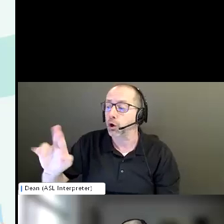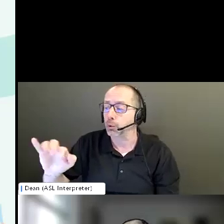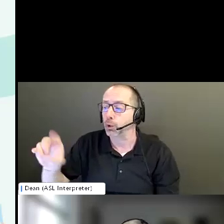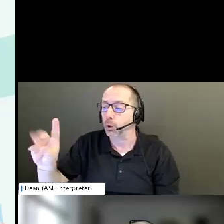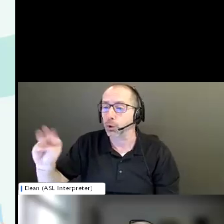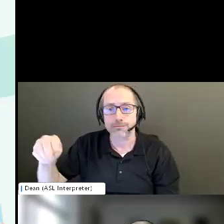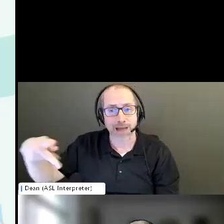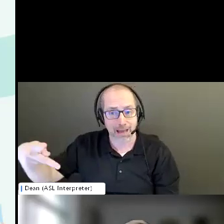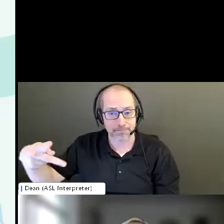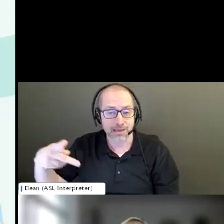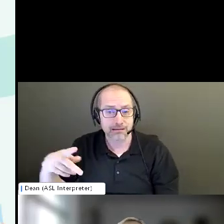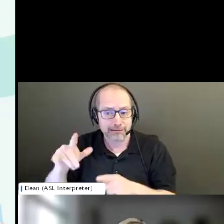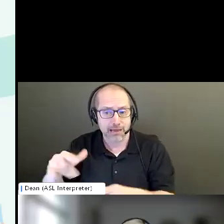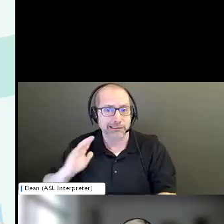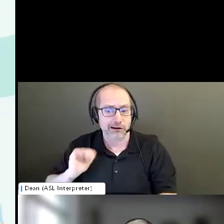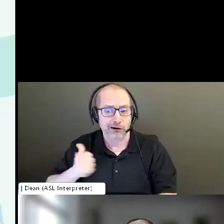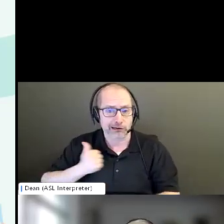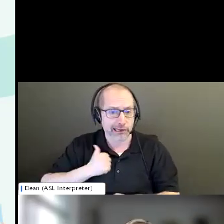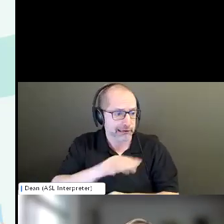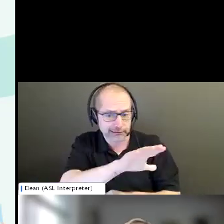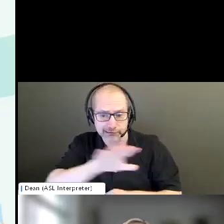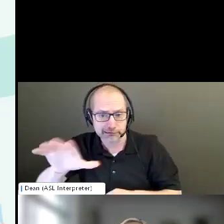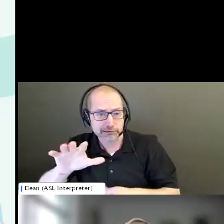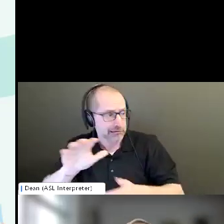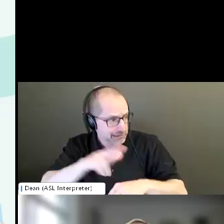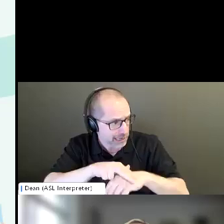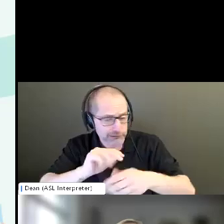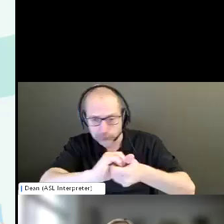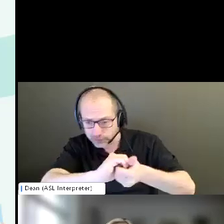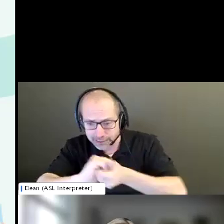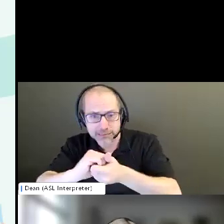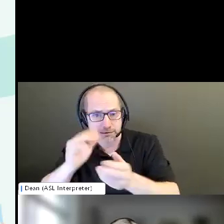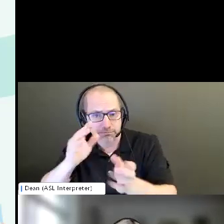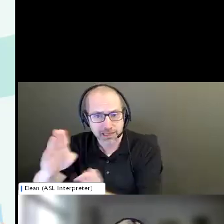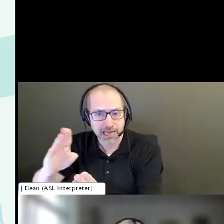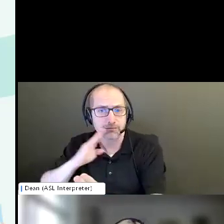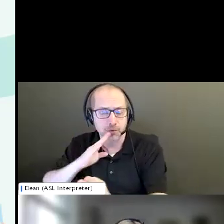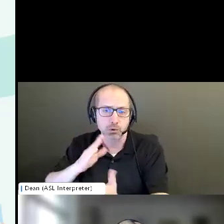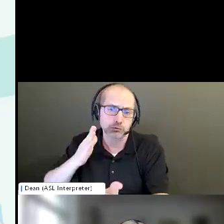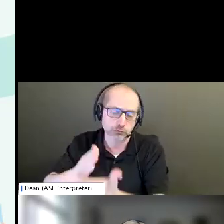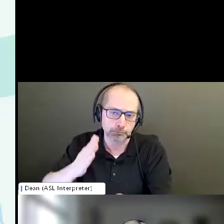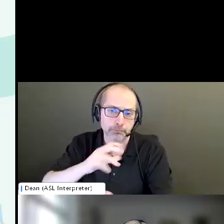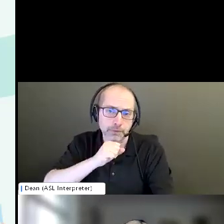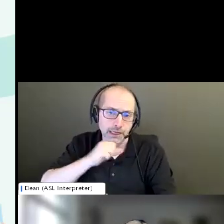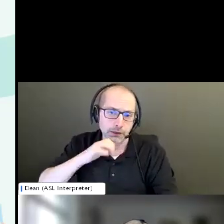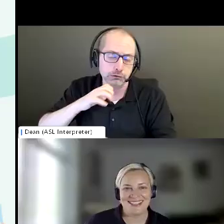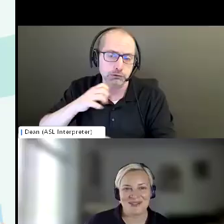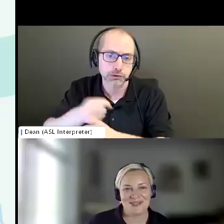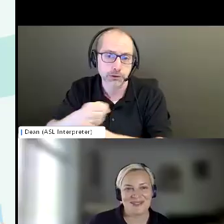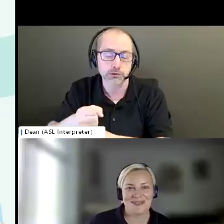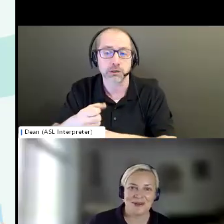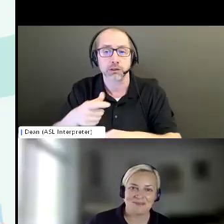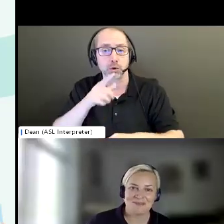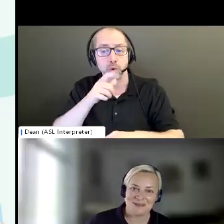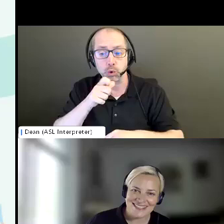pan-Canadian or national engagement strategy on elder abuse. So to lead us into this conversation, I'm going to